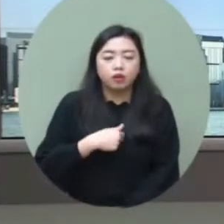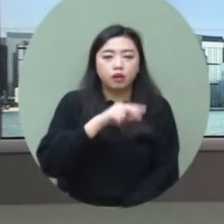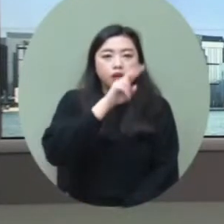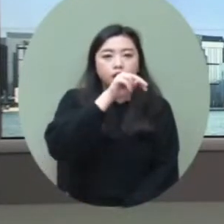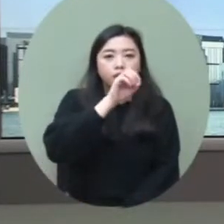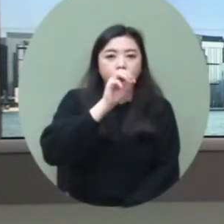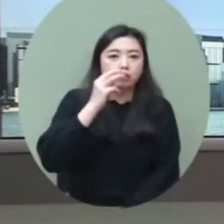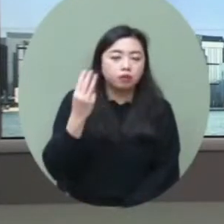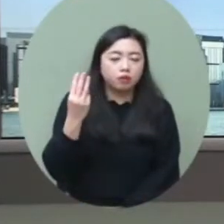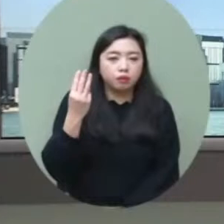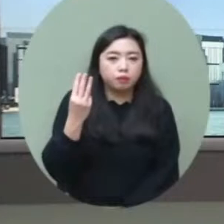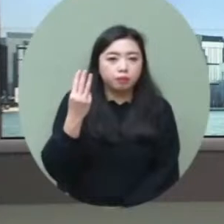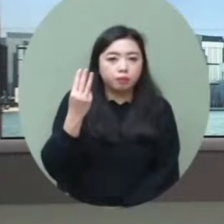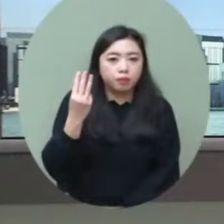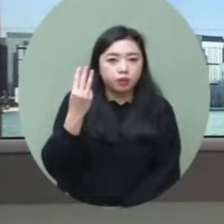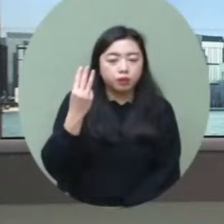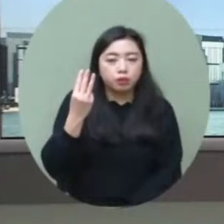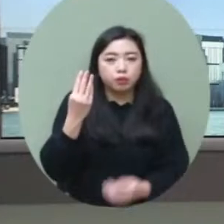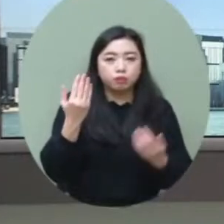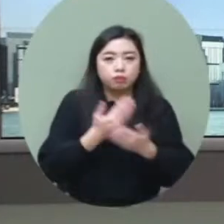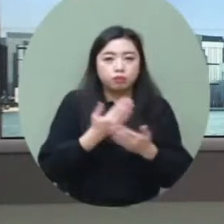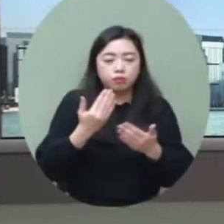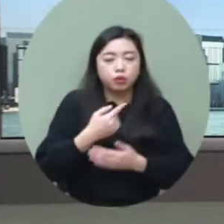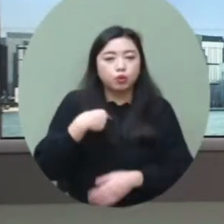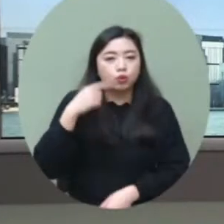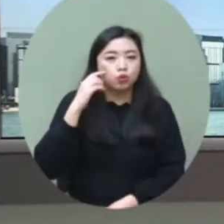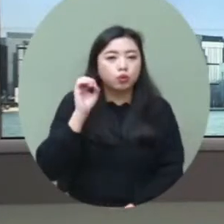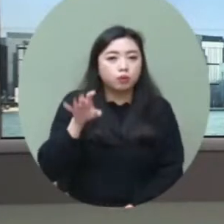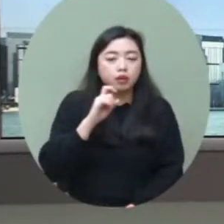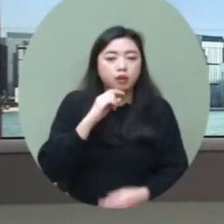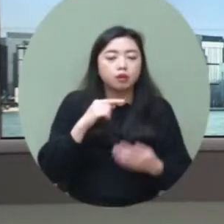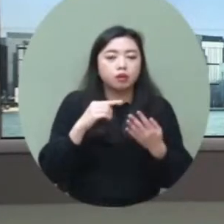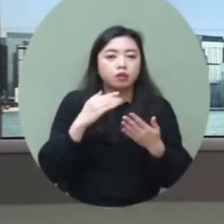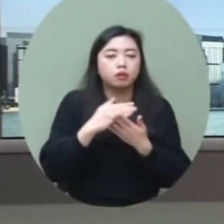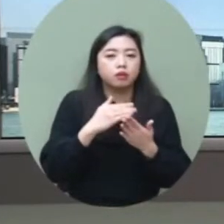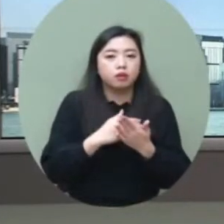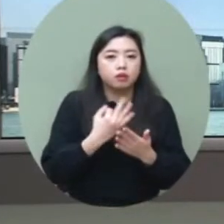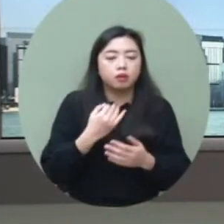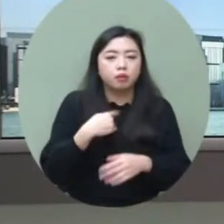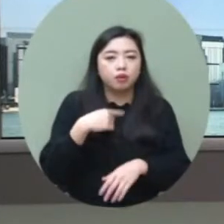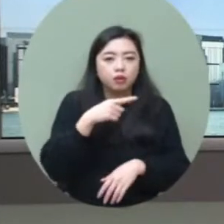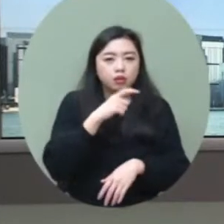Hi, Now TV, 3 questions. Now